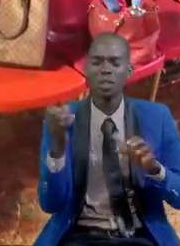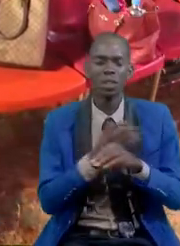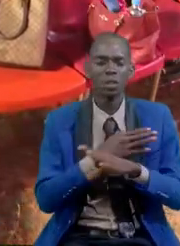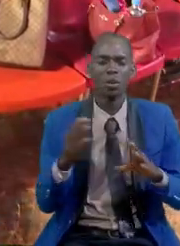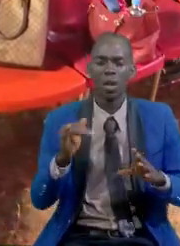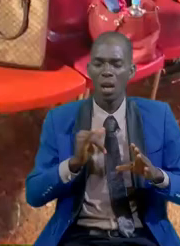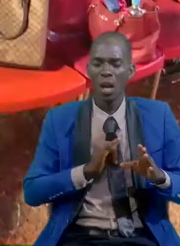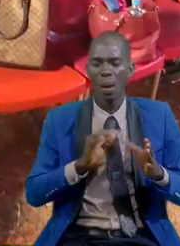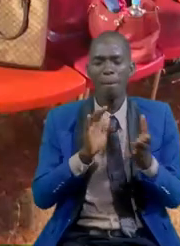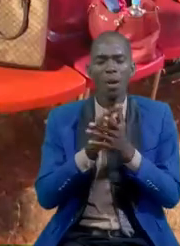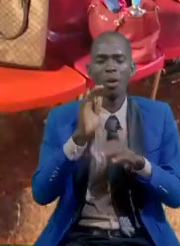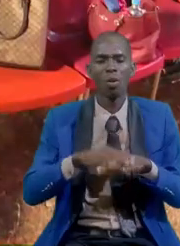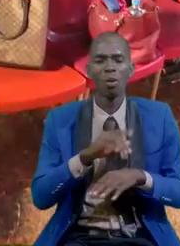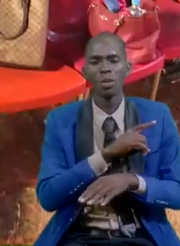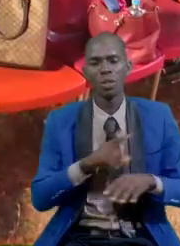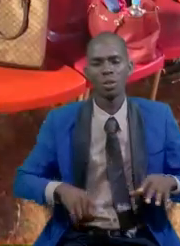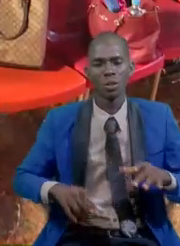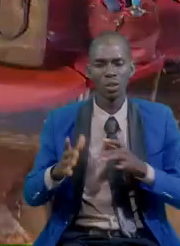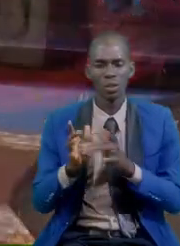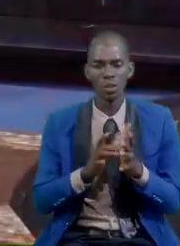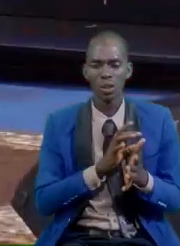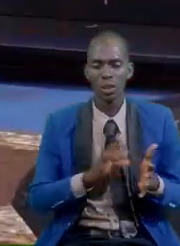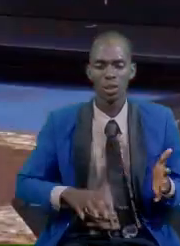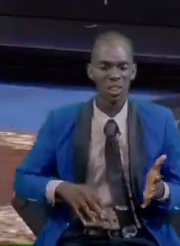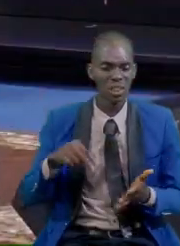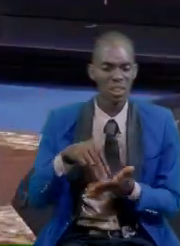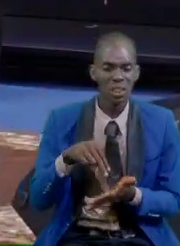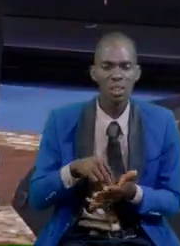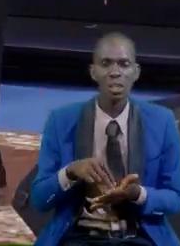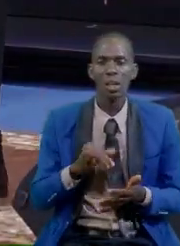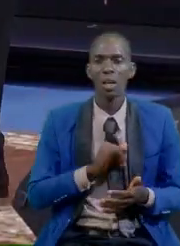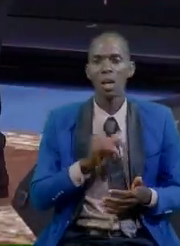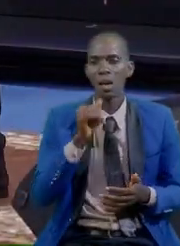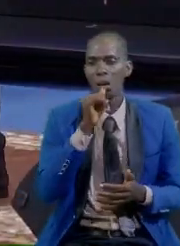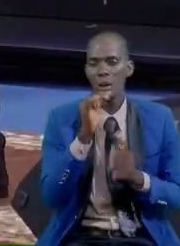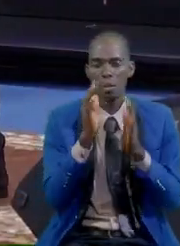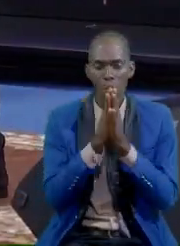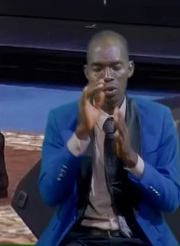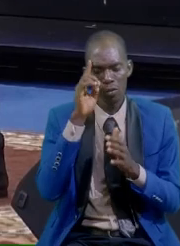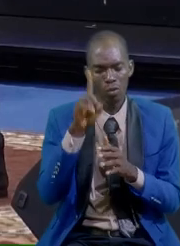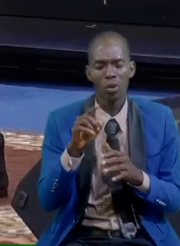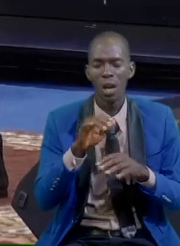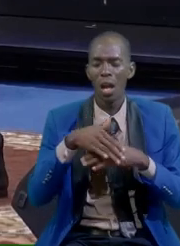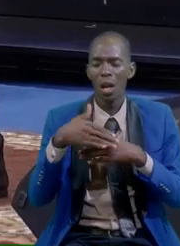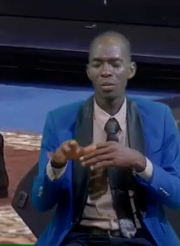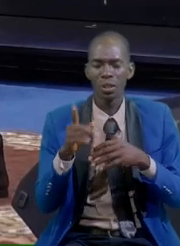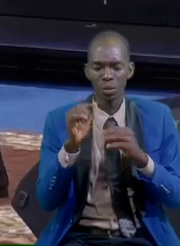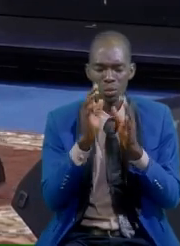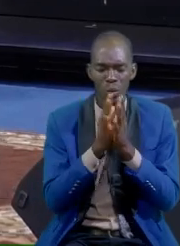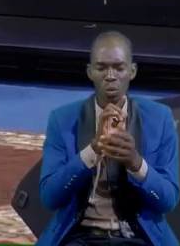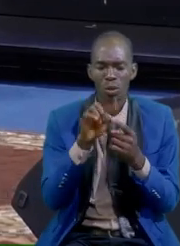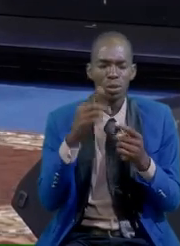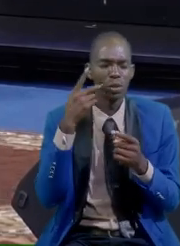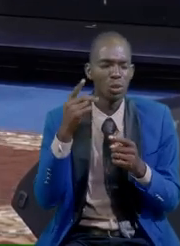the Lord Jesus Christ. Stand up wherever you are. I am praying now at the end of the prayer. When you hear the mention of the name of